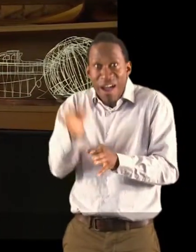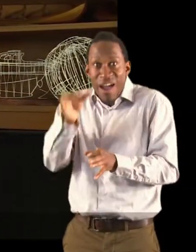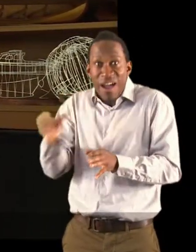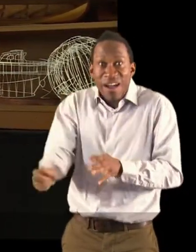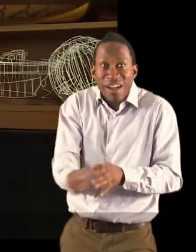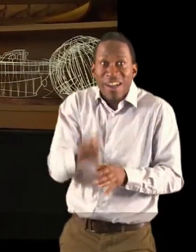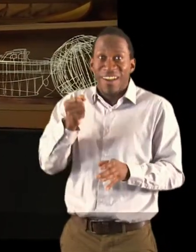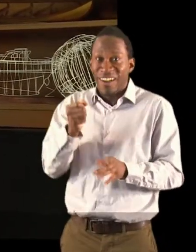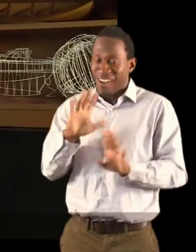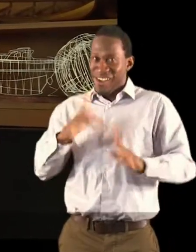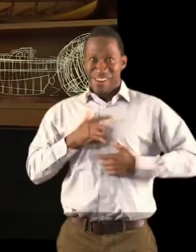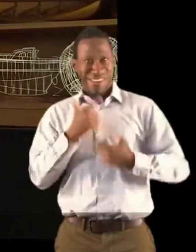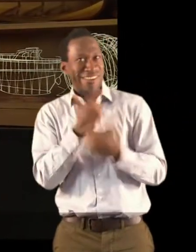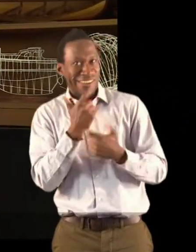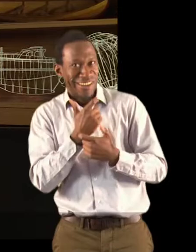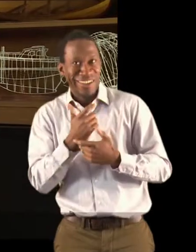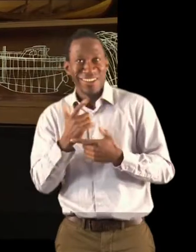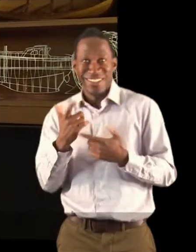God.